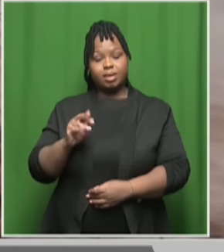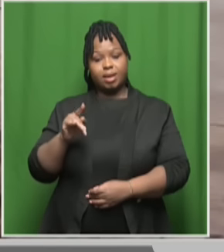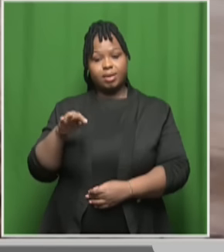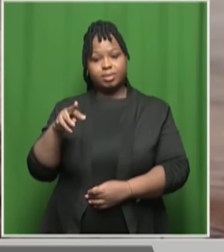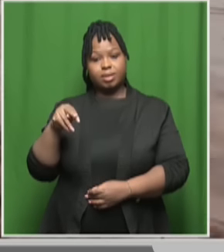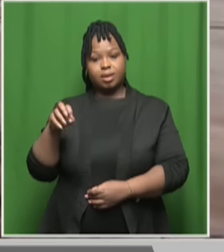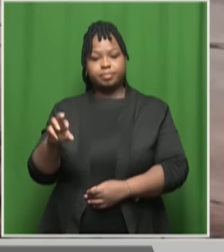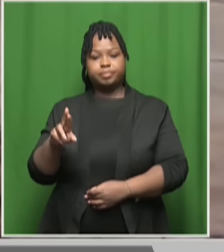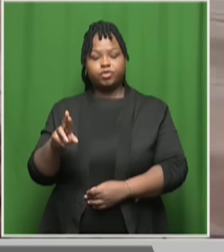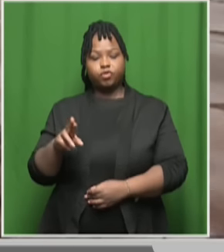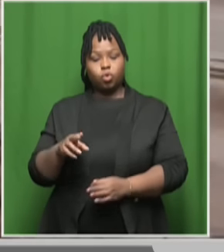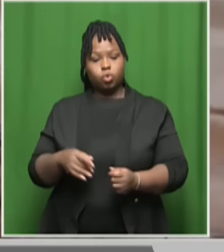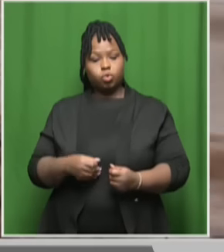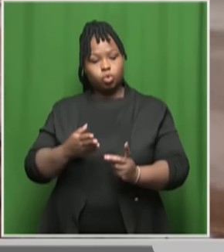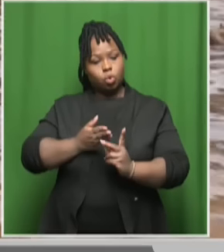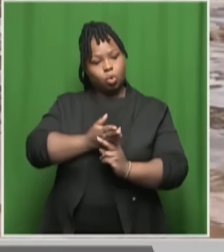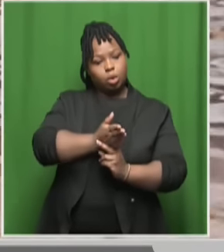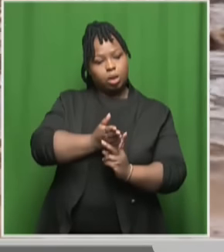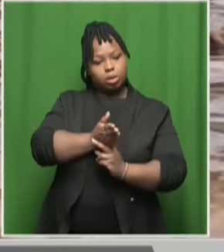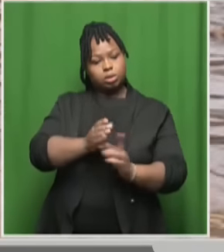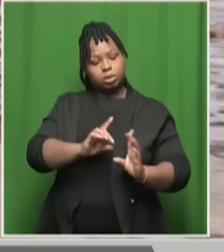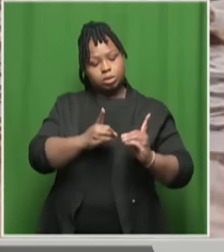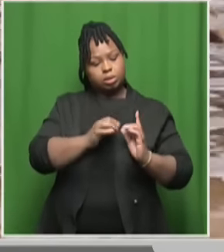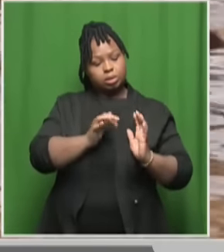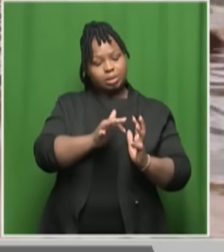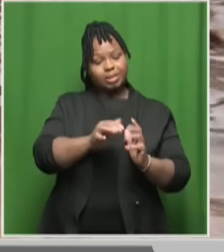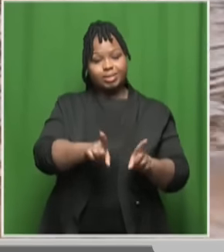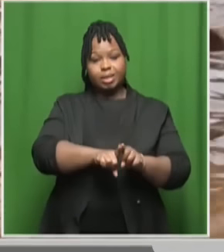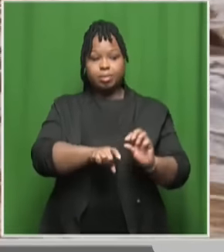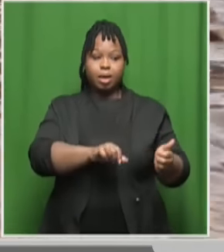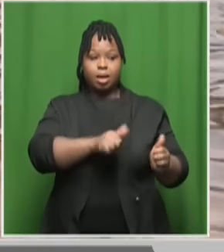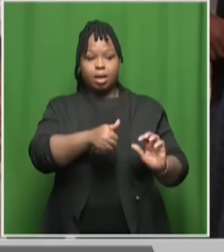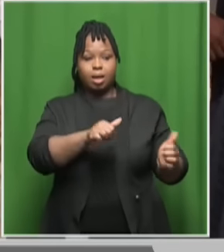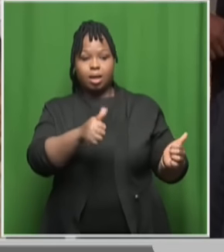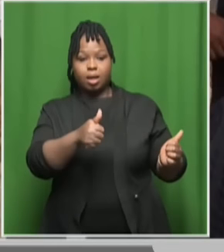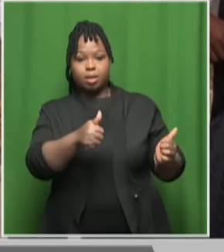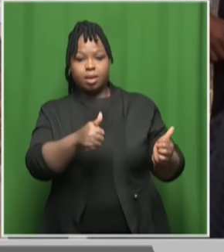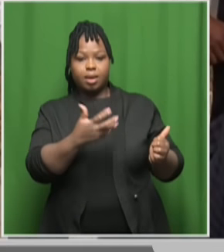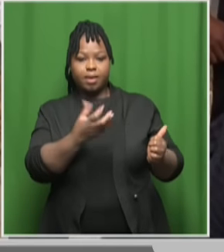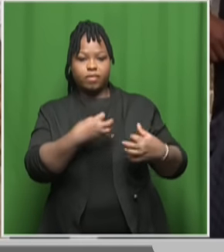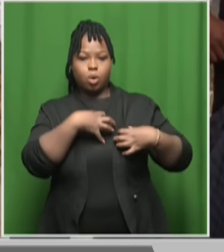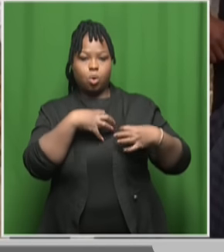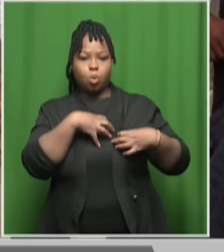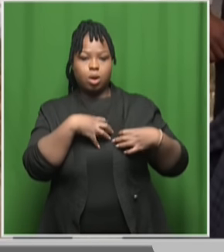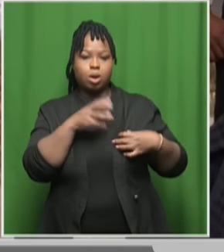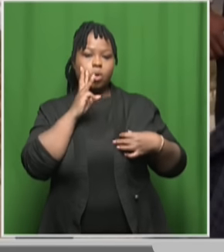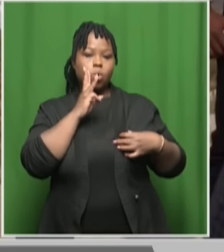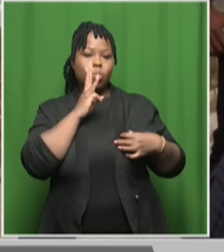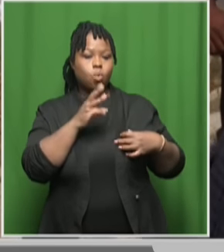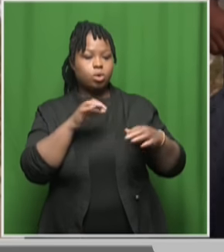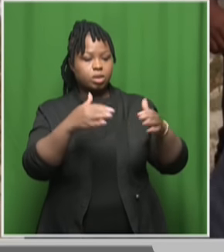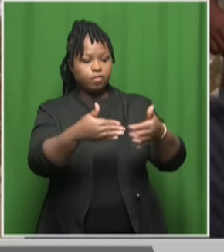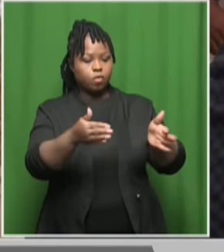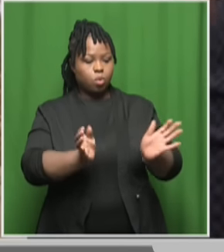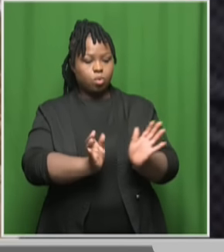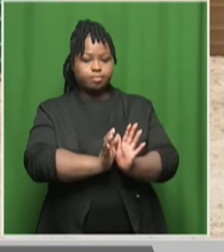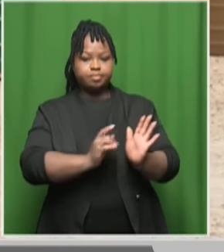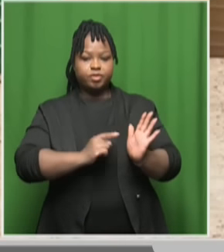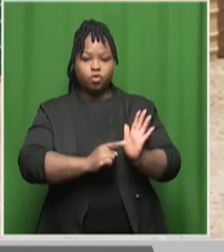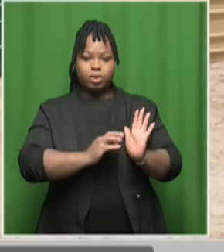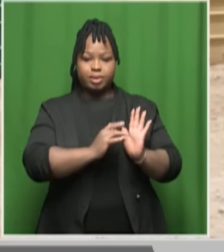an in-channel dam as all the other municipalities do have a clear dam to dam up water. So Knysna